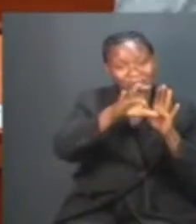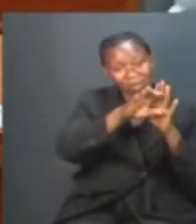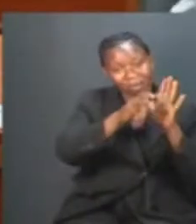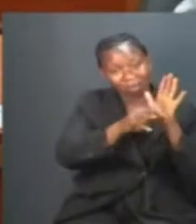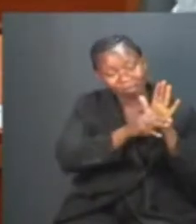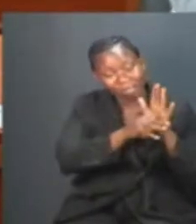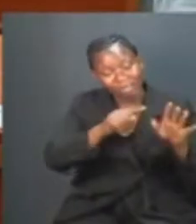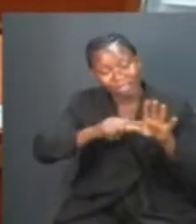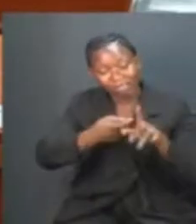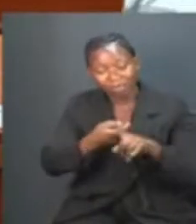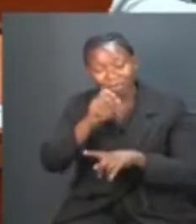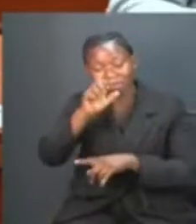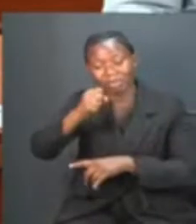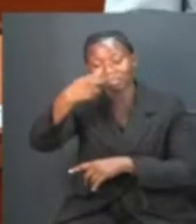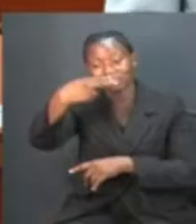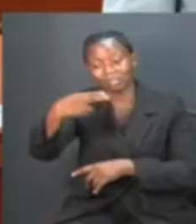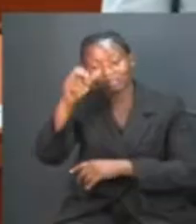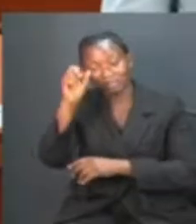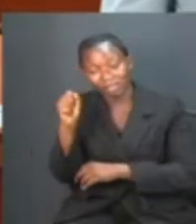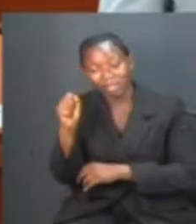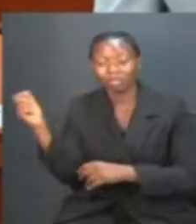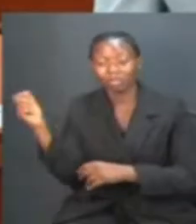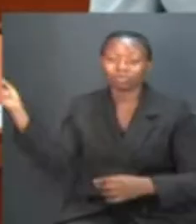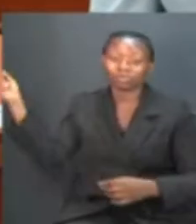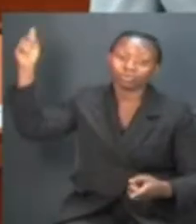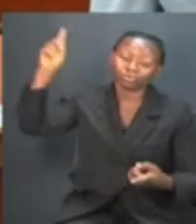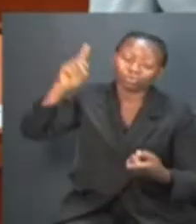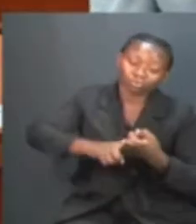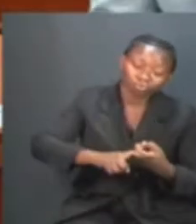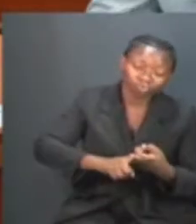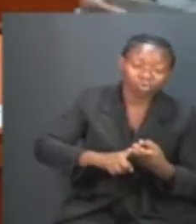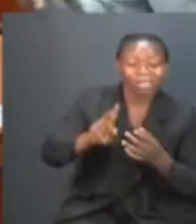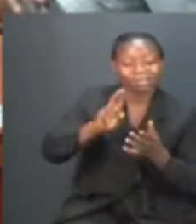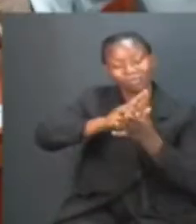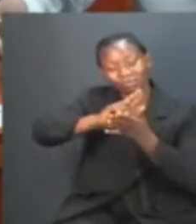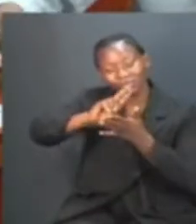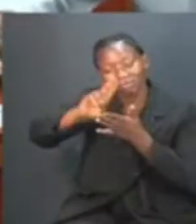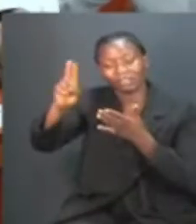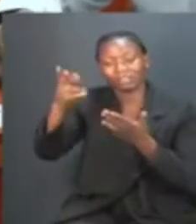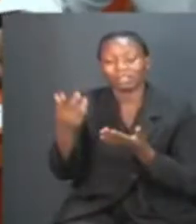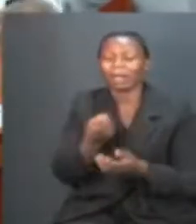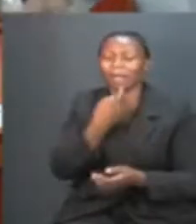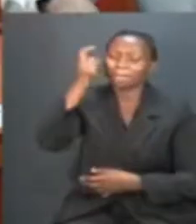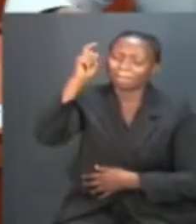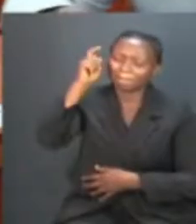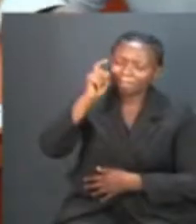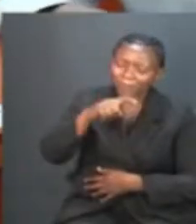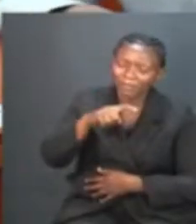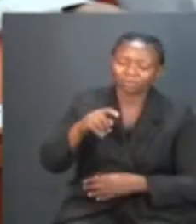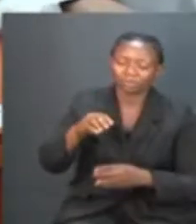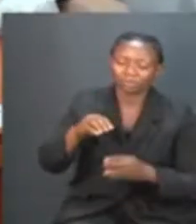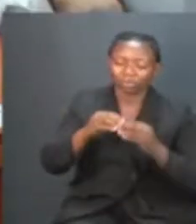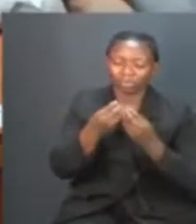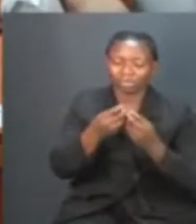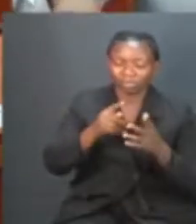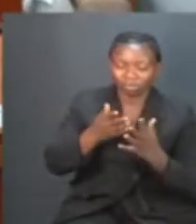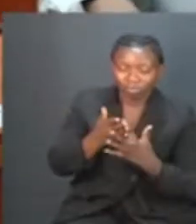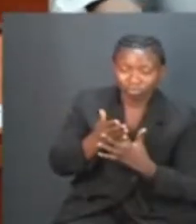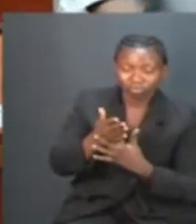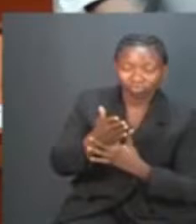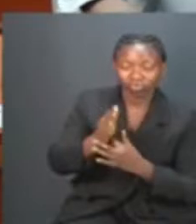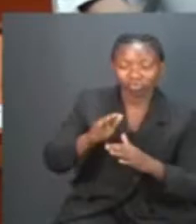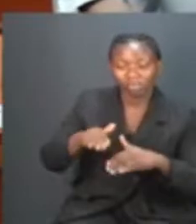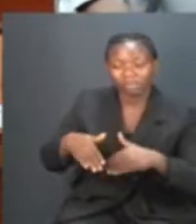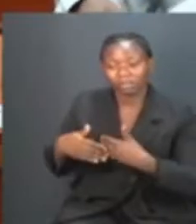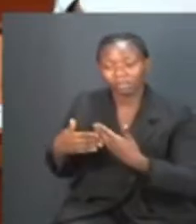starting from senior high school to tertiary education, must be oriented towards